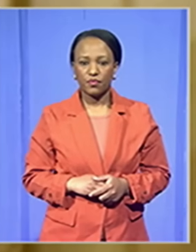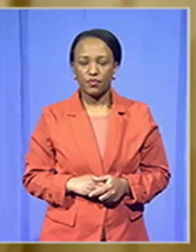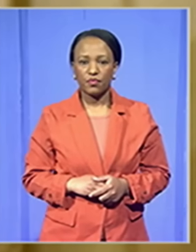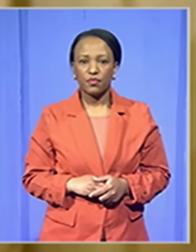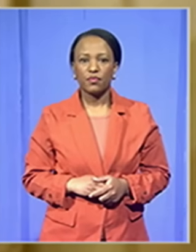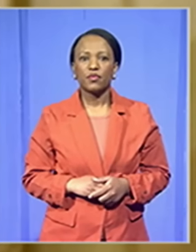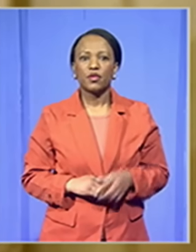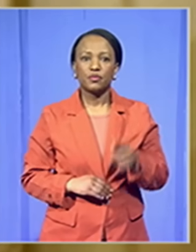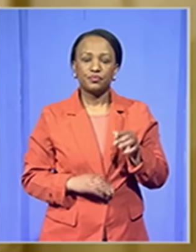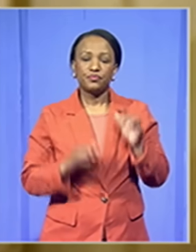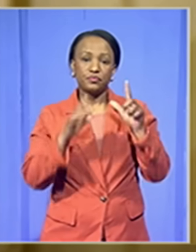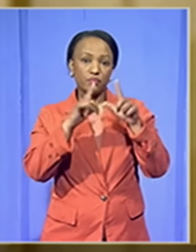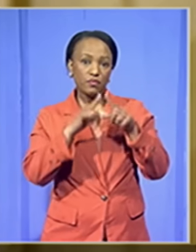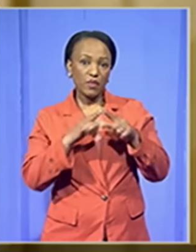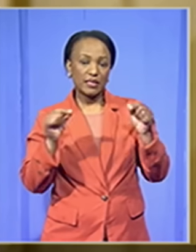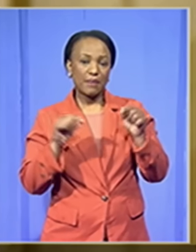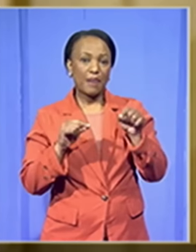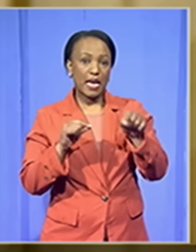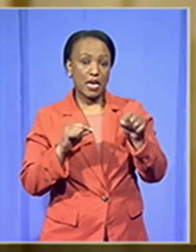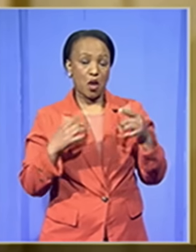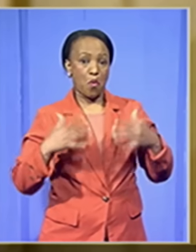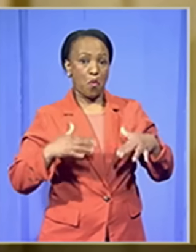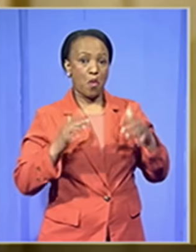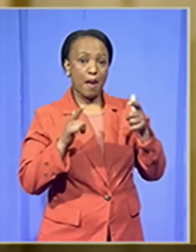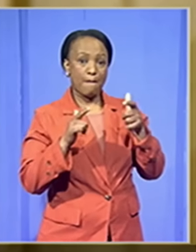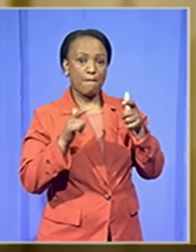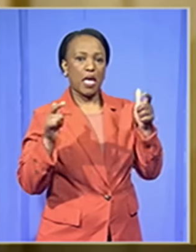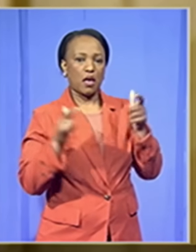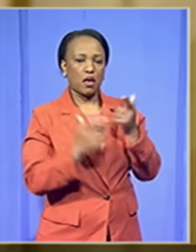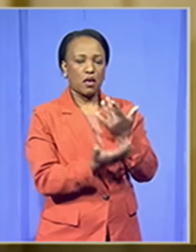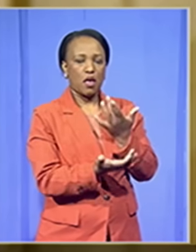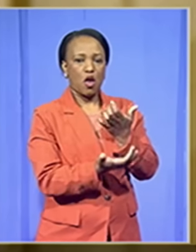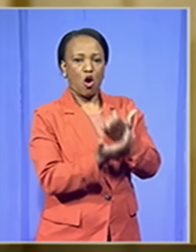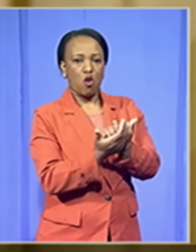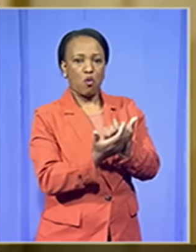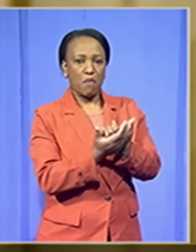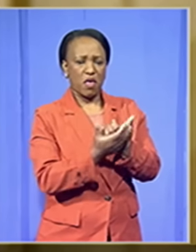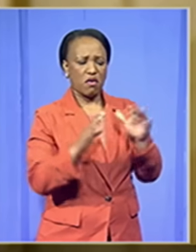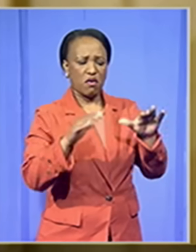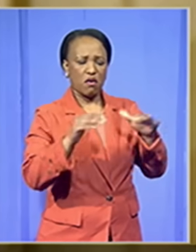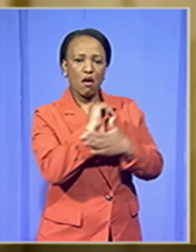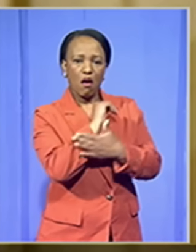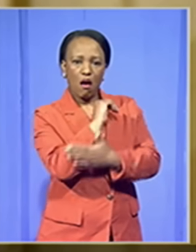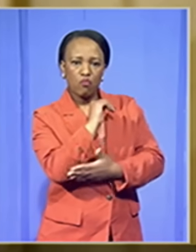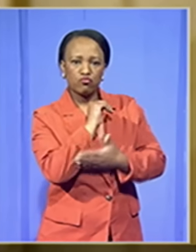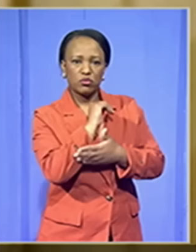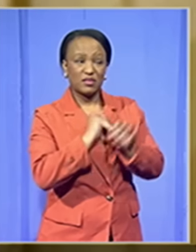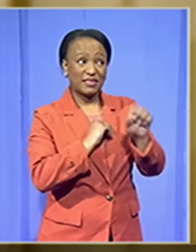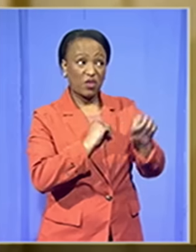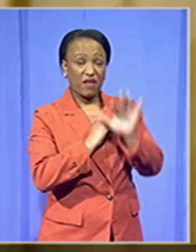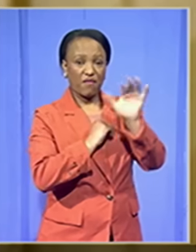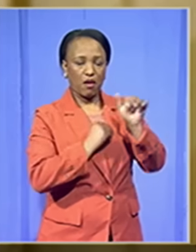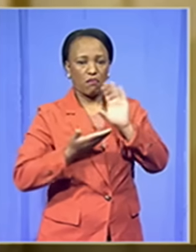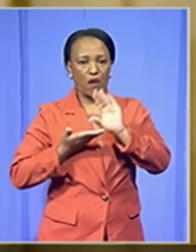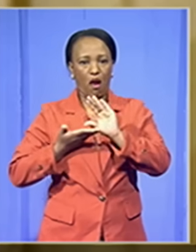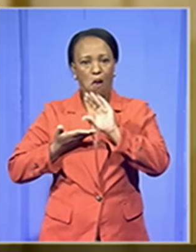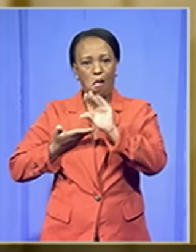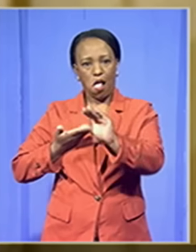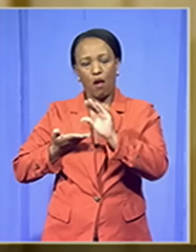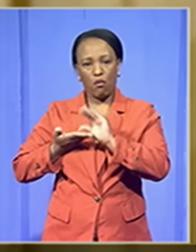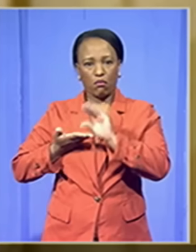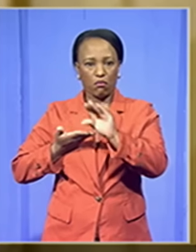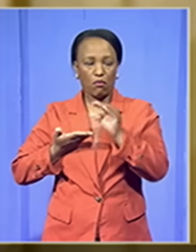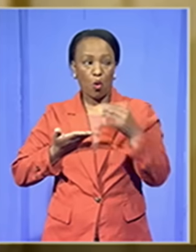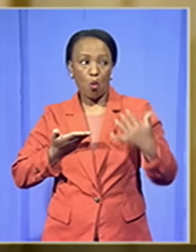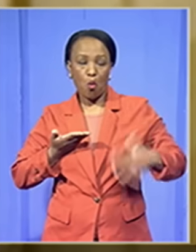Japan is one of South Africa's major economic partners with sizable investments in the South African economy, and the potential